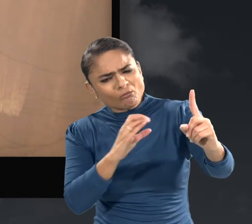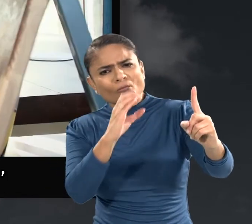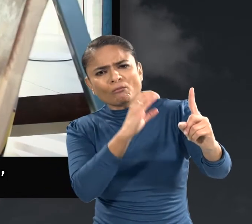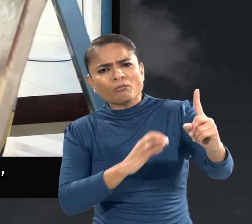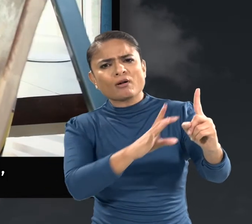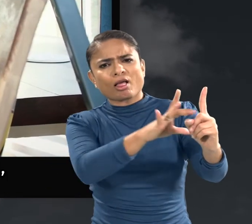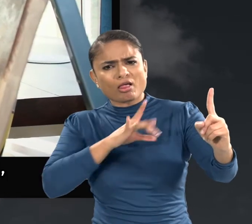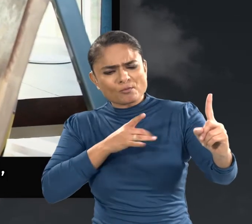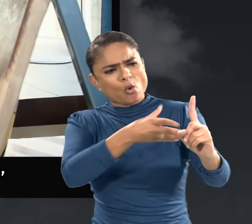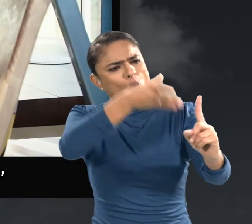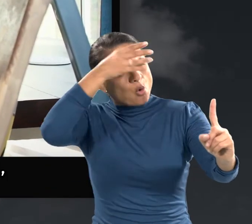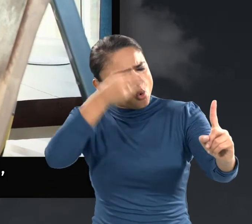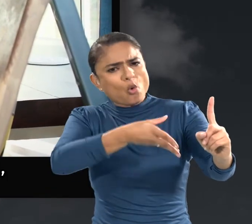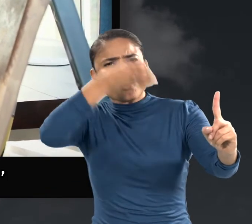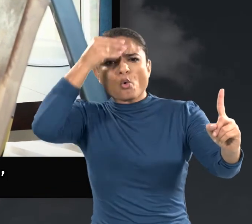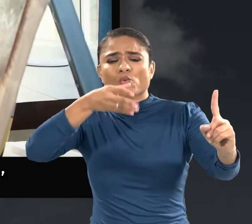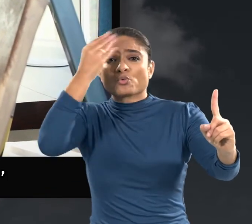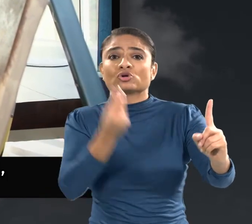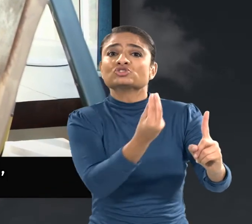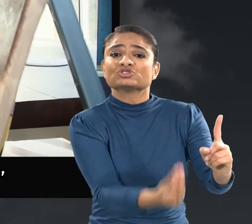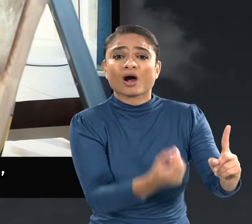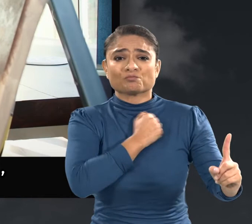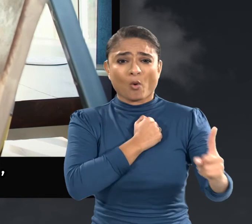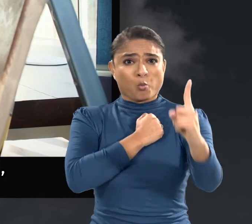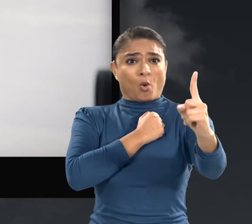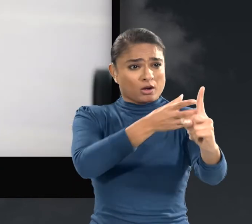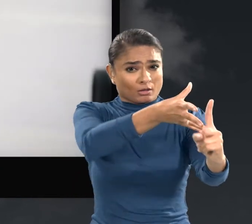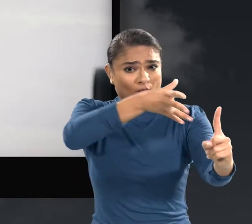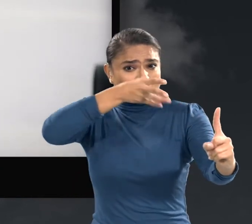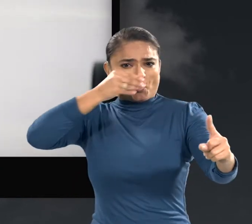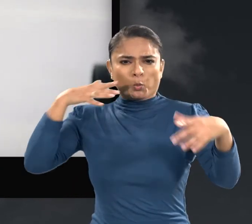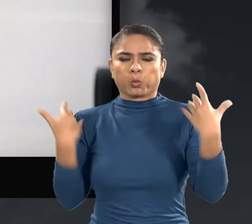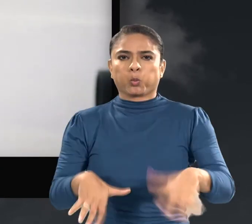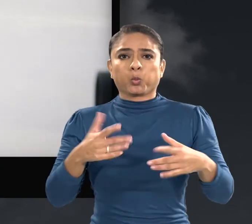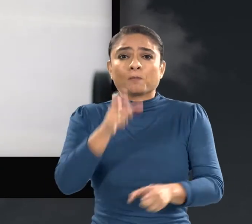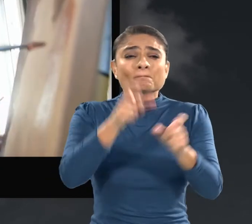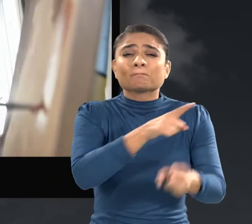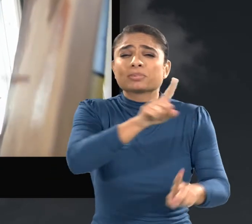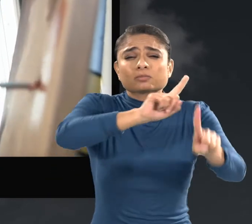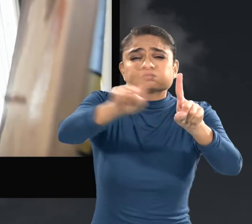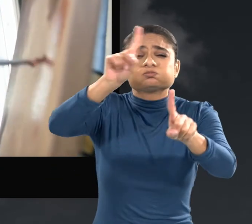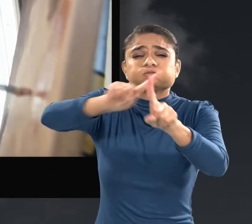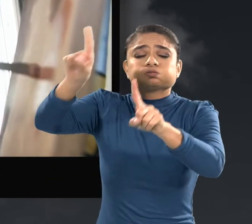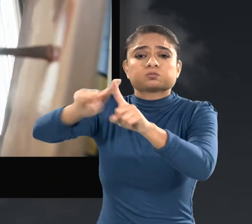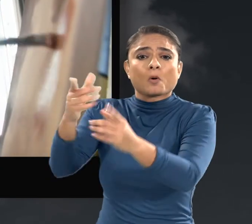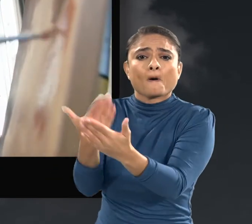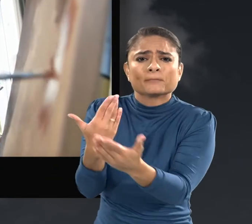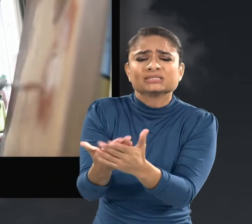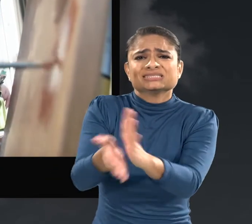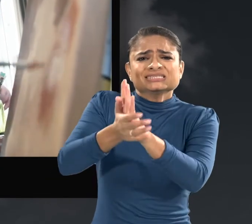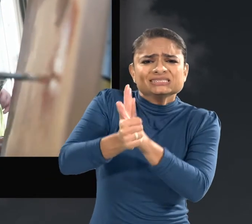you. We have learned a lot from our child and from a lot of people with